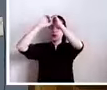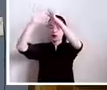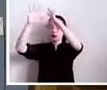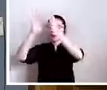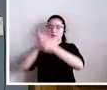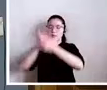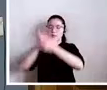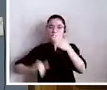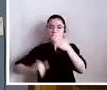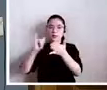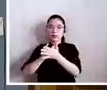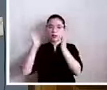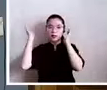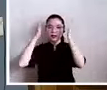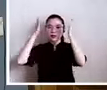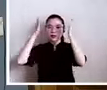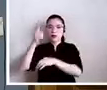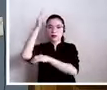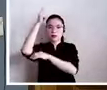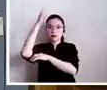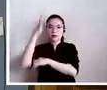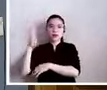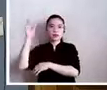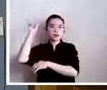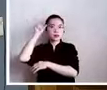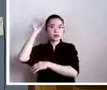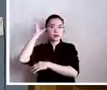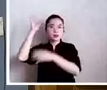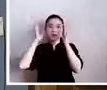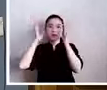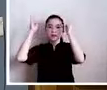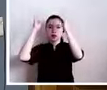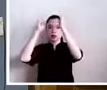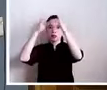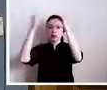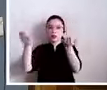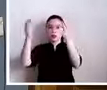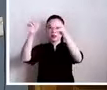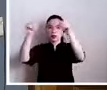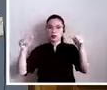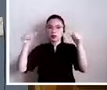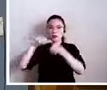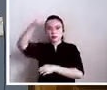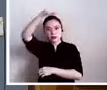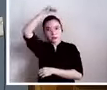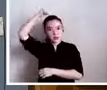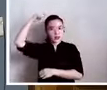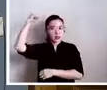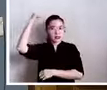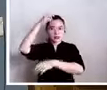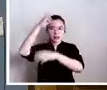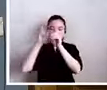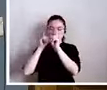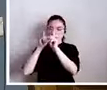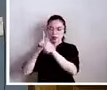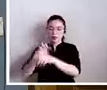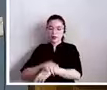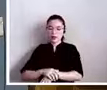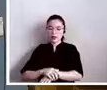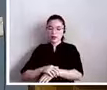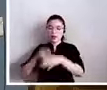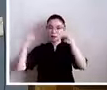God, Diofilo Kamumut, Bishop, be raised to the altar of the saints. Let us pray to the Lord. Let us be victorious